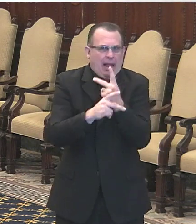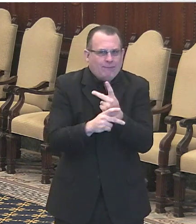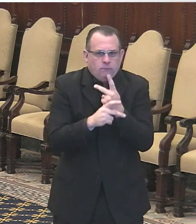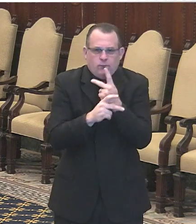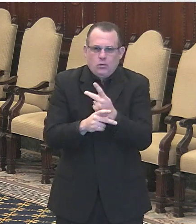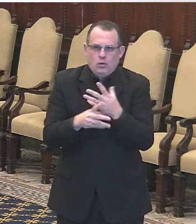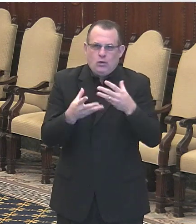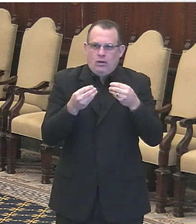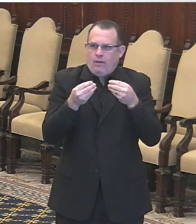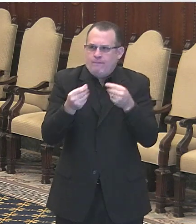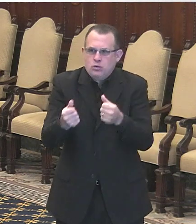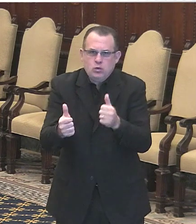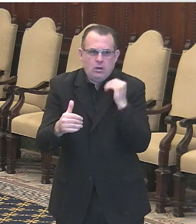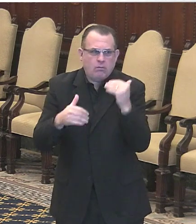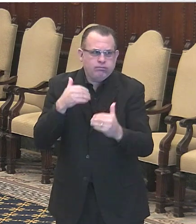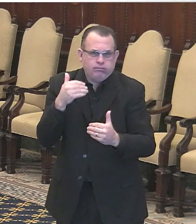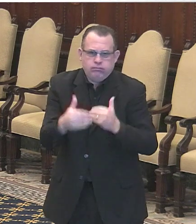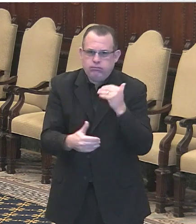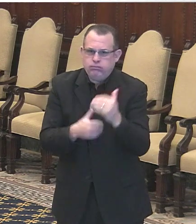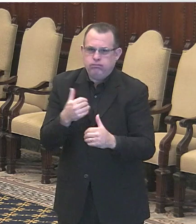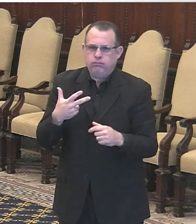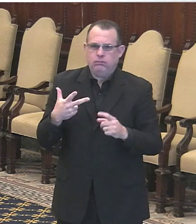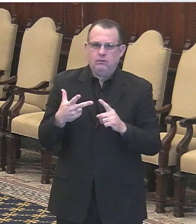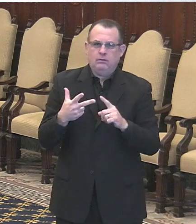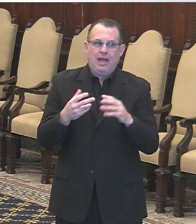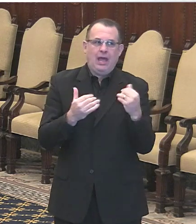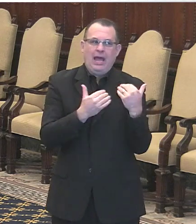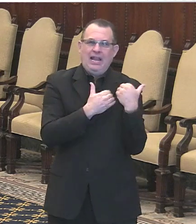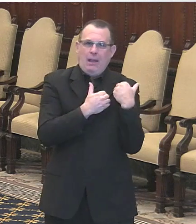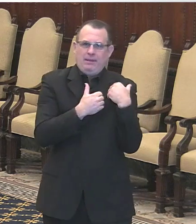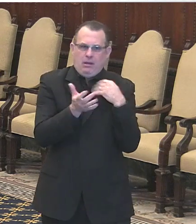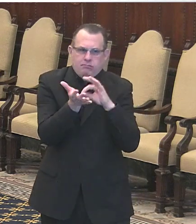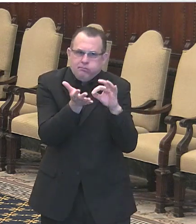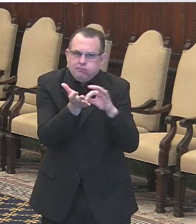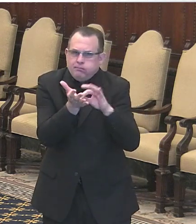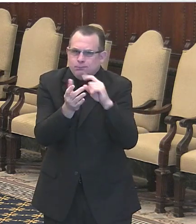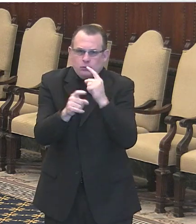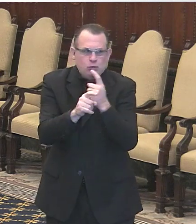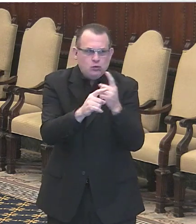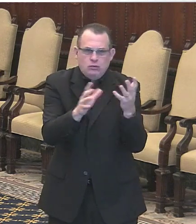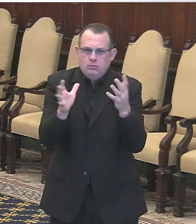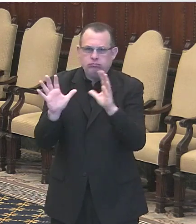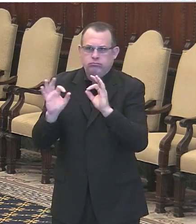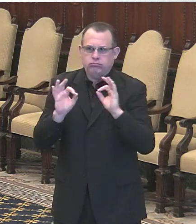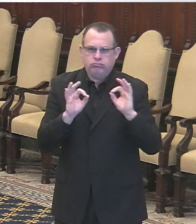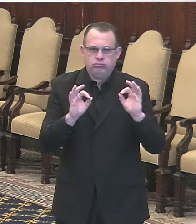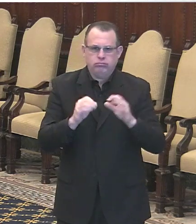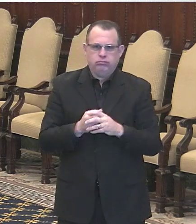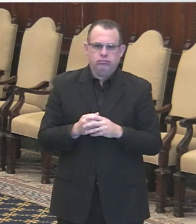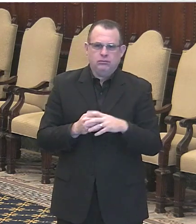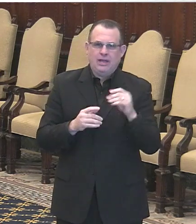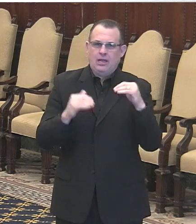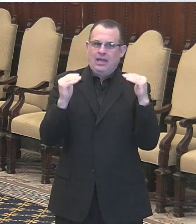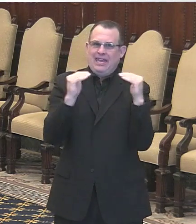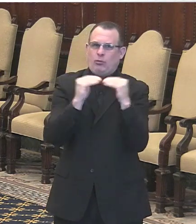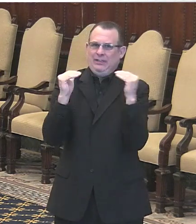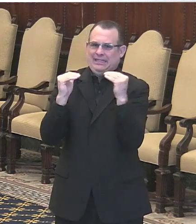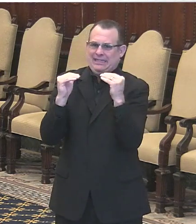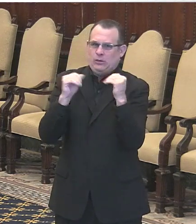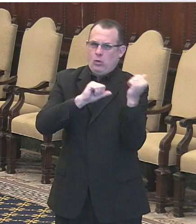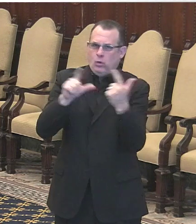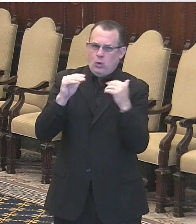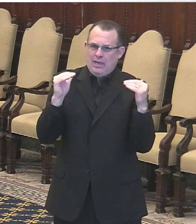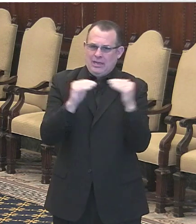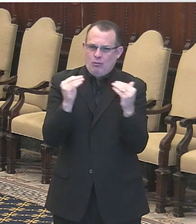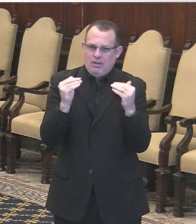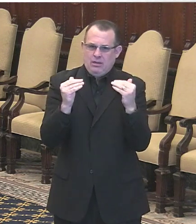effort. We will be accountable for delivering. Another core value is equity. We will support our city's historically